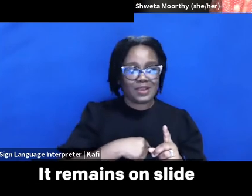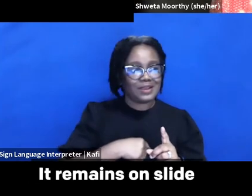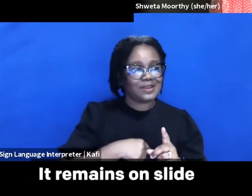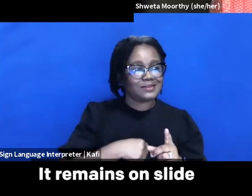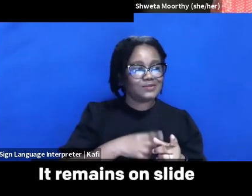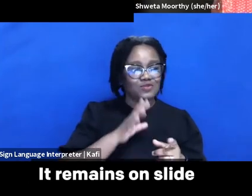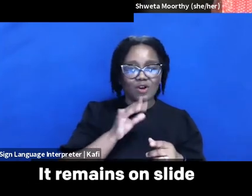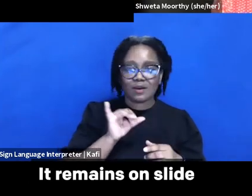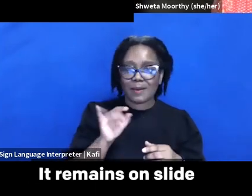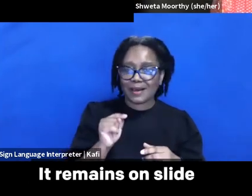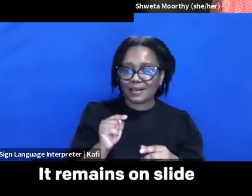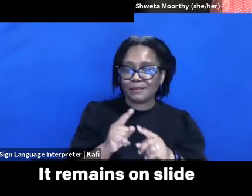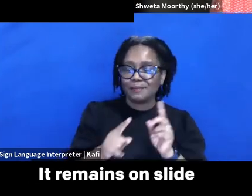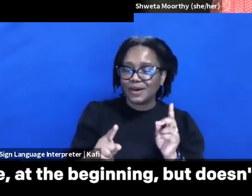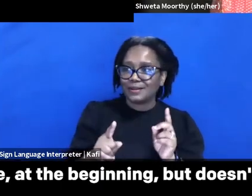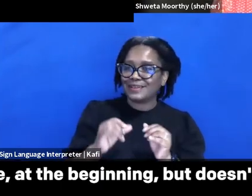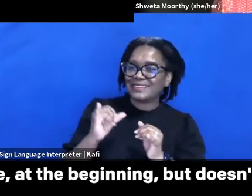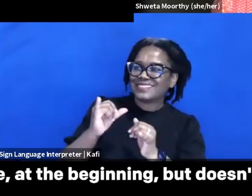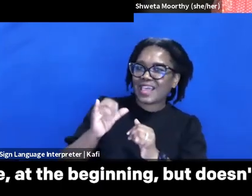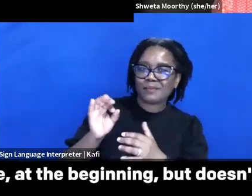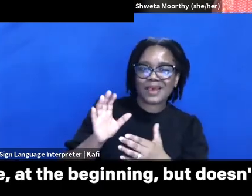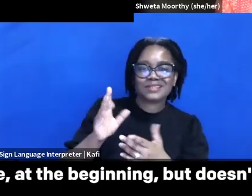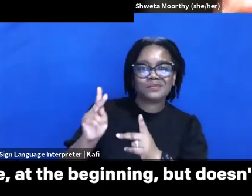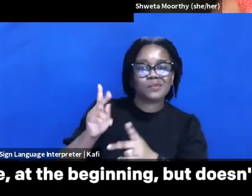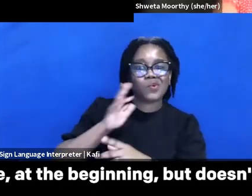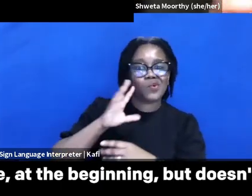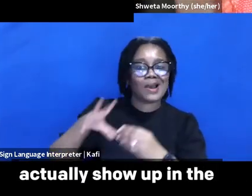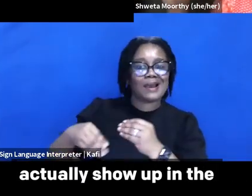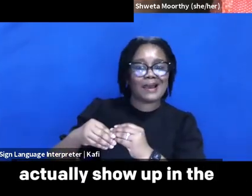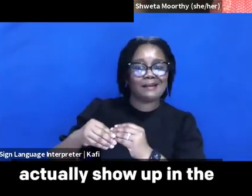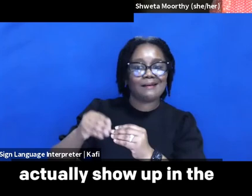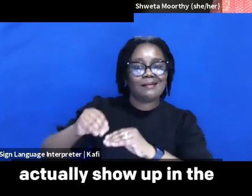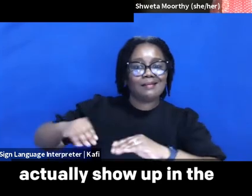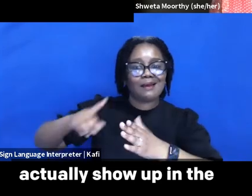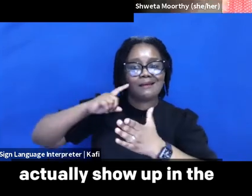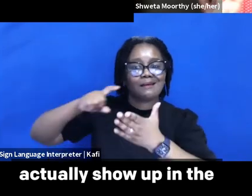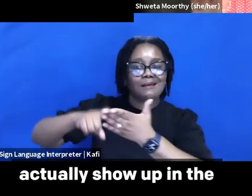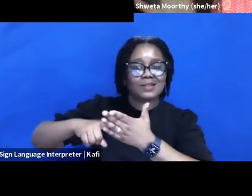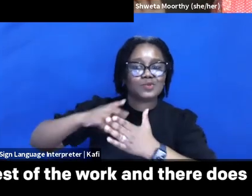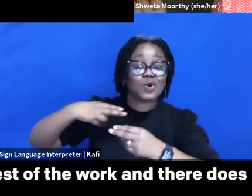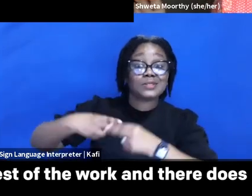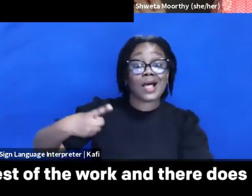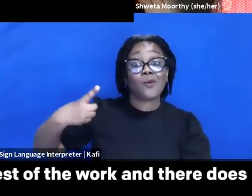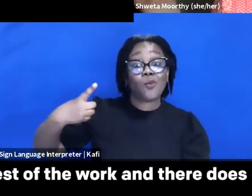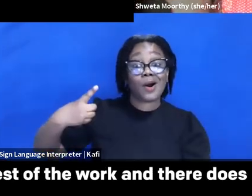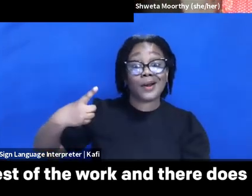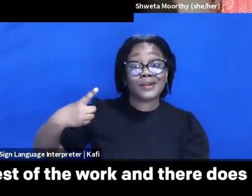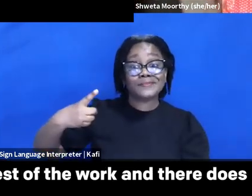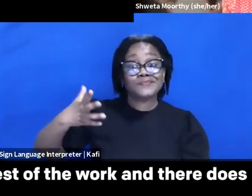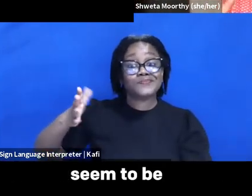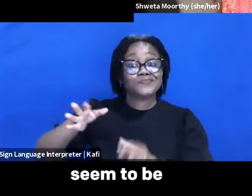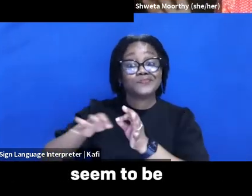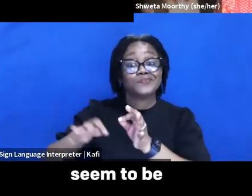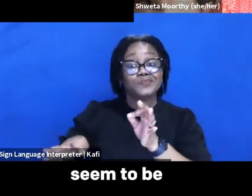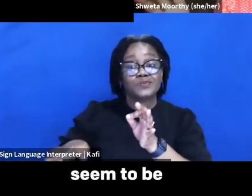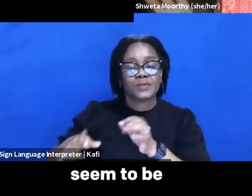It remains on slide 1 at the beginning, but doesn't actually show up in the rest of the work. And there